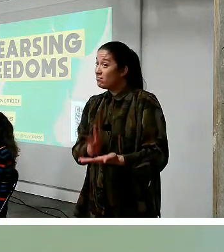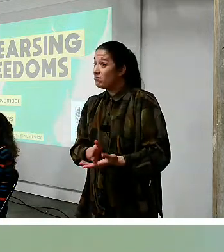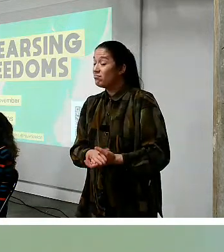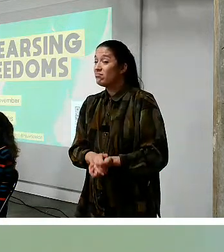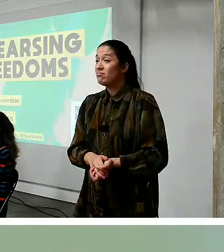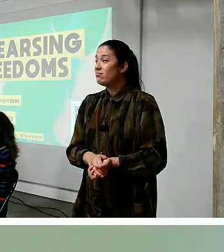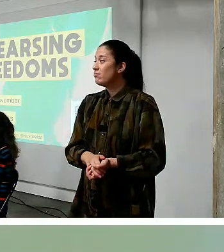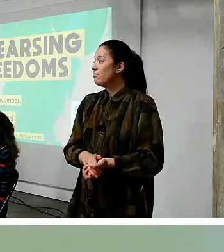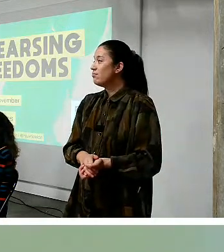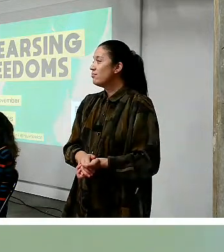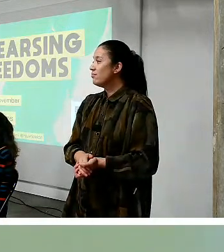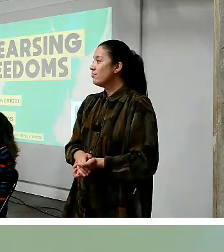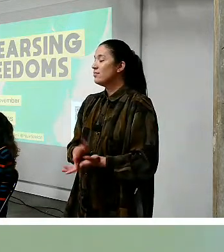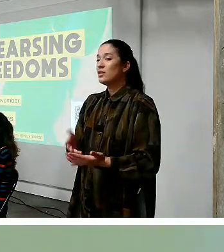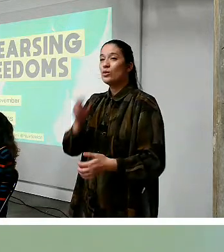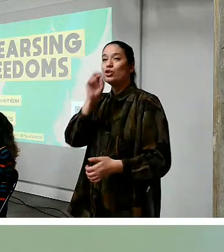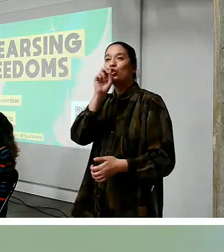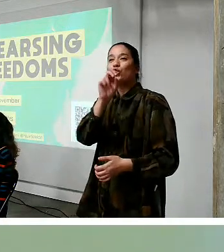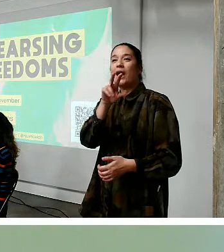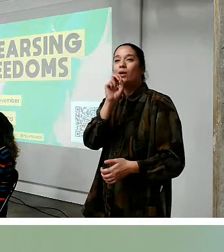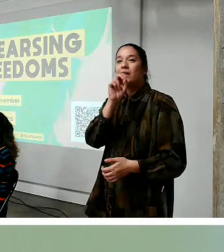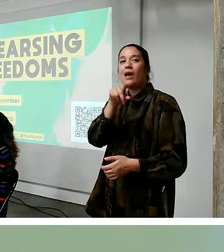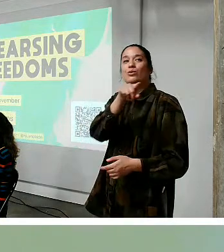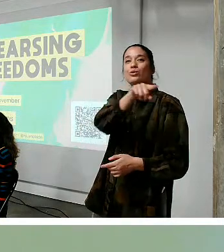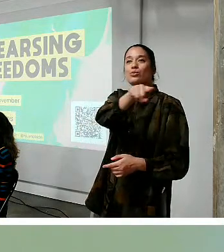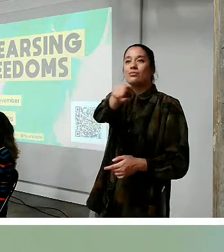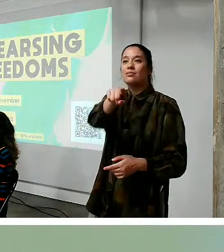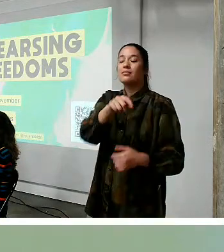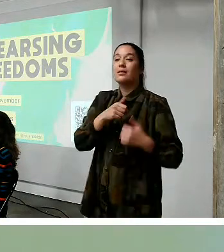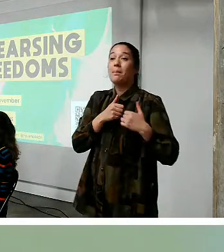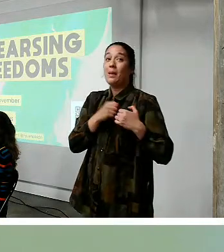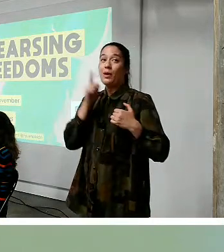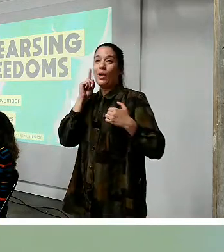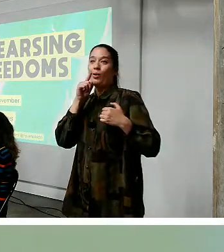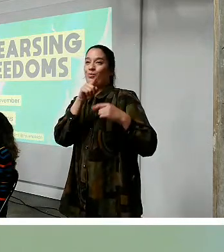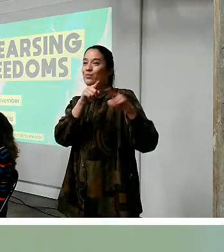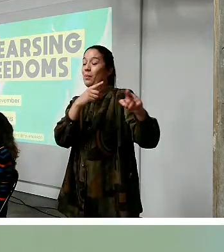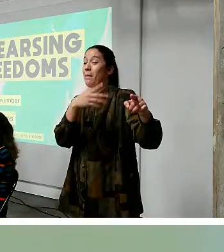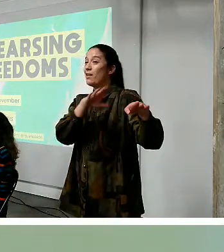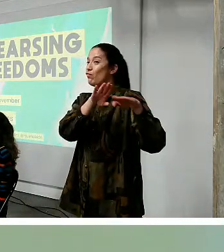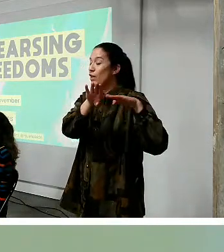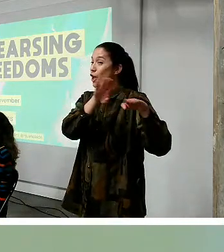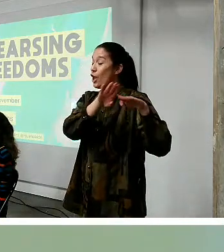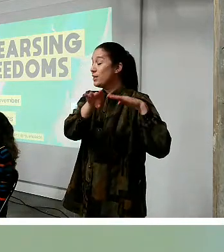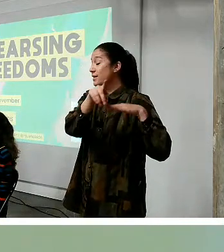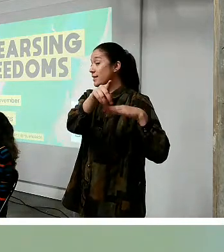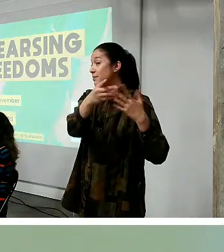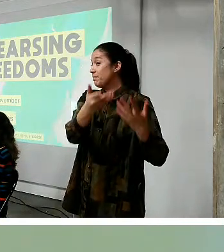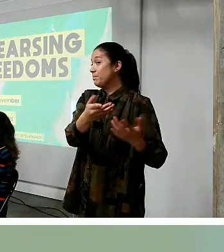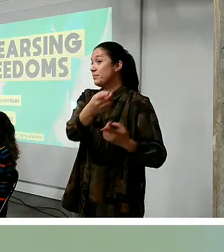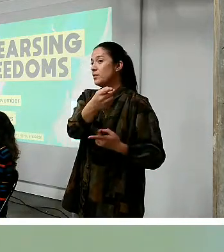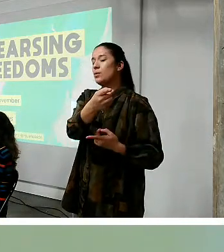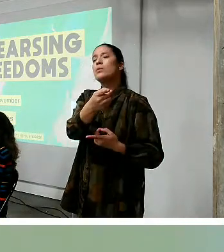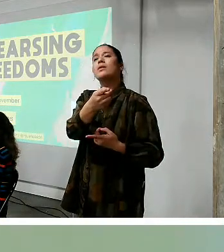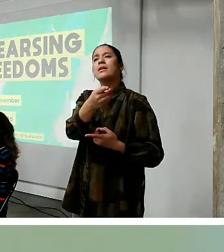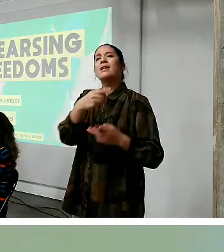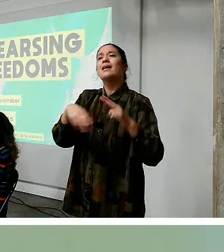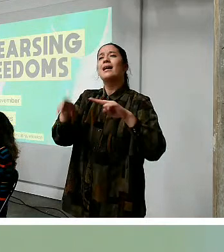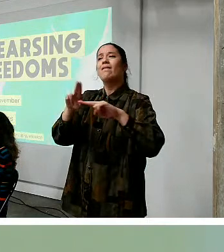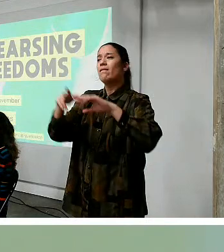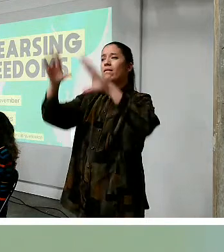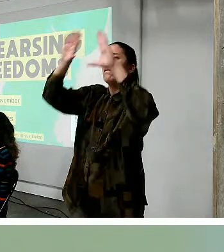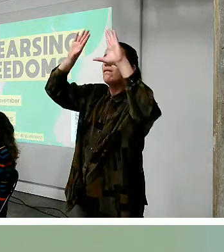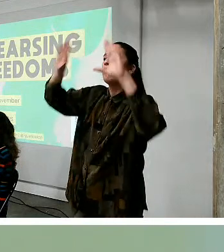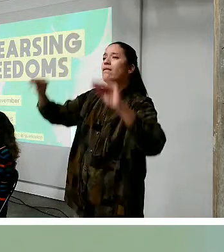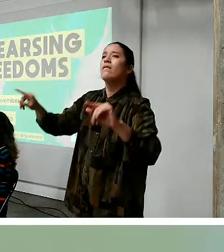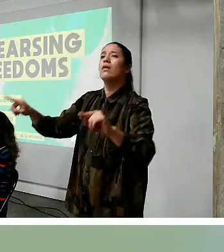shout out baby girl Zora Neale Hurston, like, if you do not say, kind of like, where it hurts, what hurts you, they will